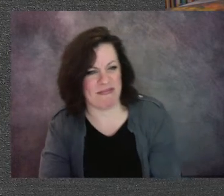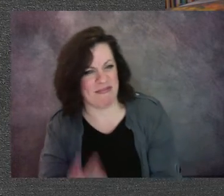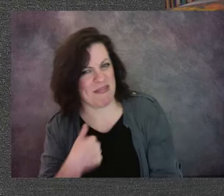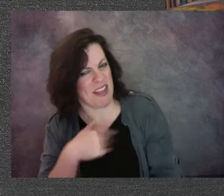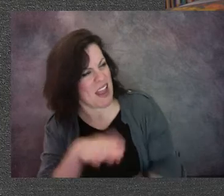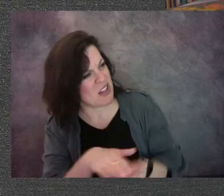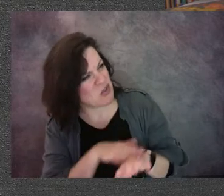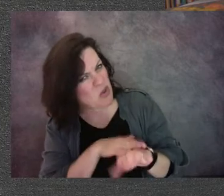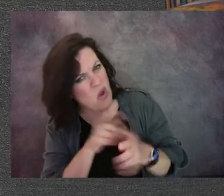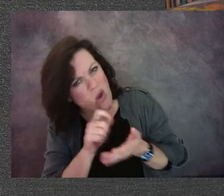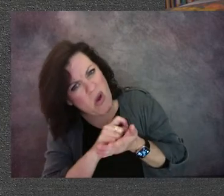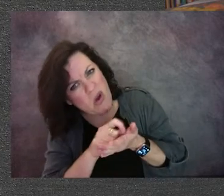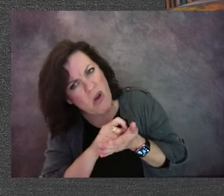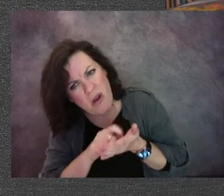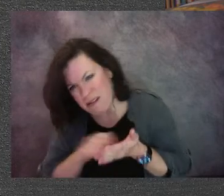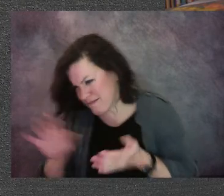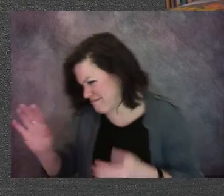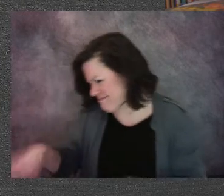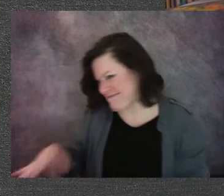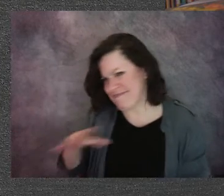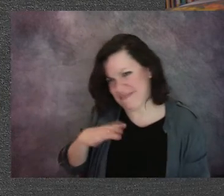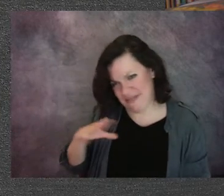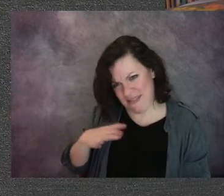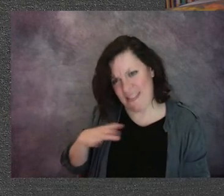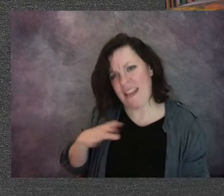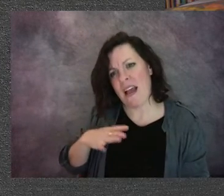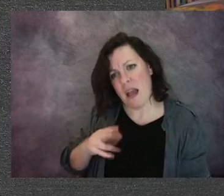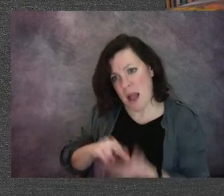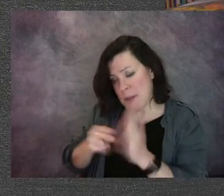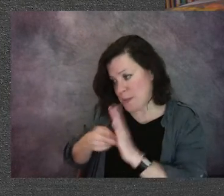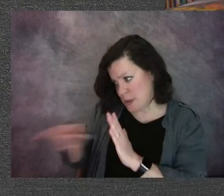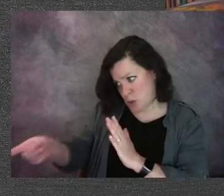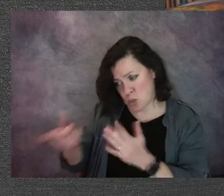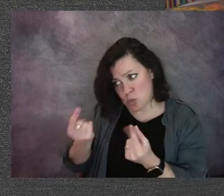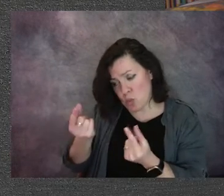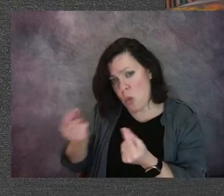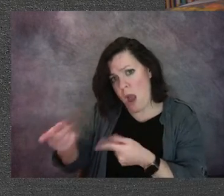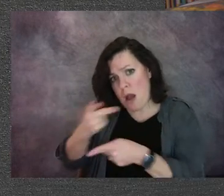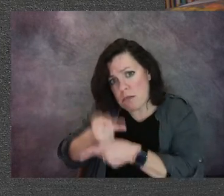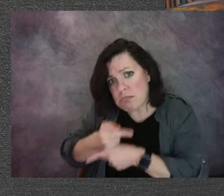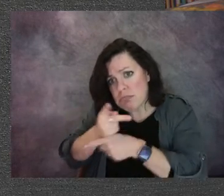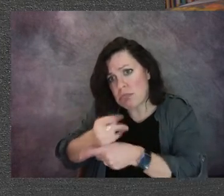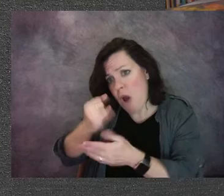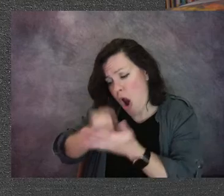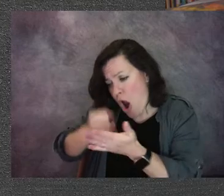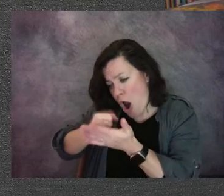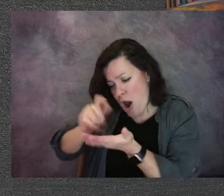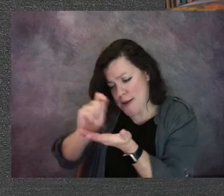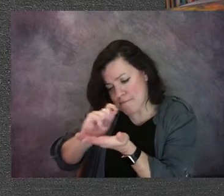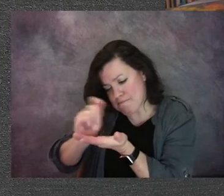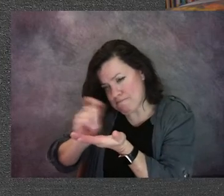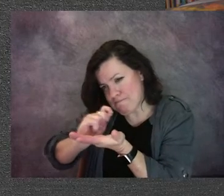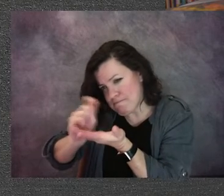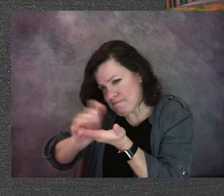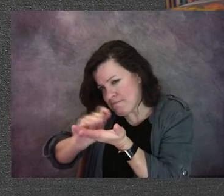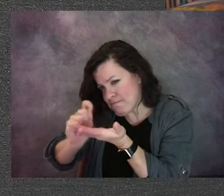I'm really slow at coloring. You're taking your time. That has good craftsmanship. When I'm gonna show you that